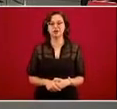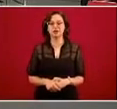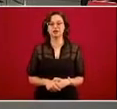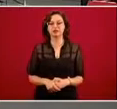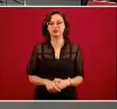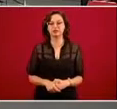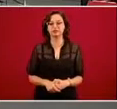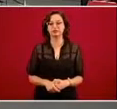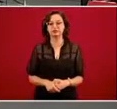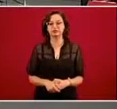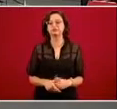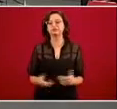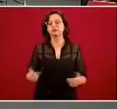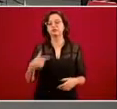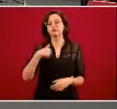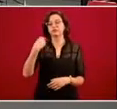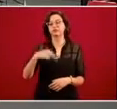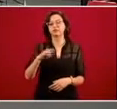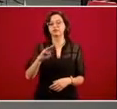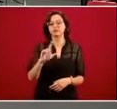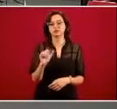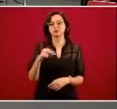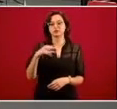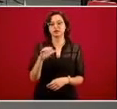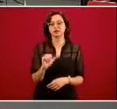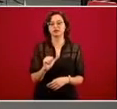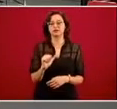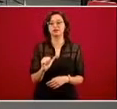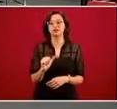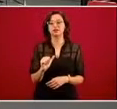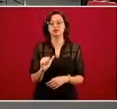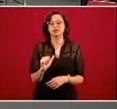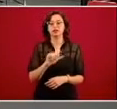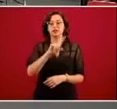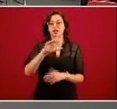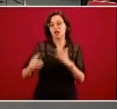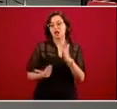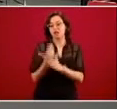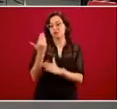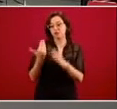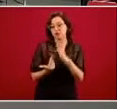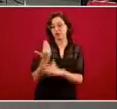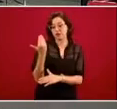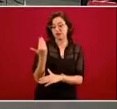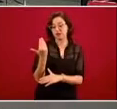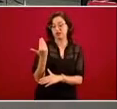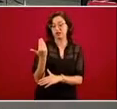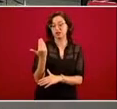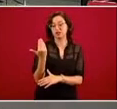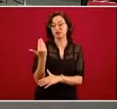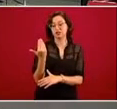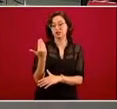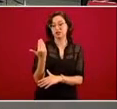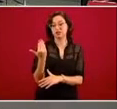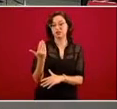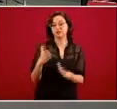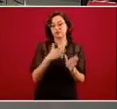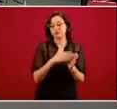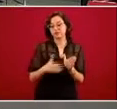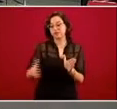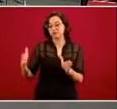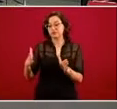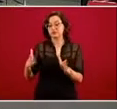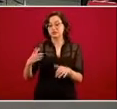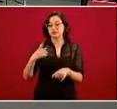Thank you, Doctor. I'm Bianca Aguirre from Notimex. This morning you announced that